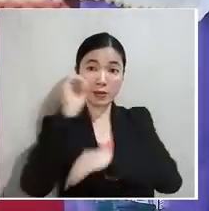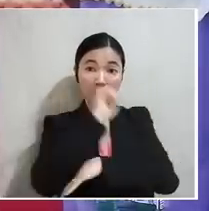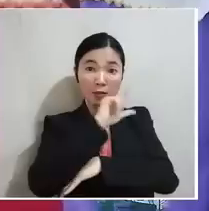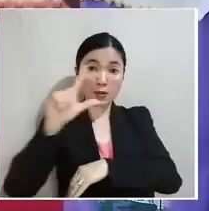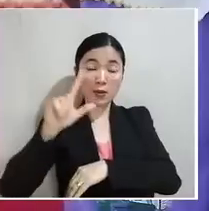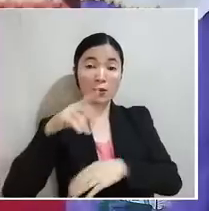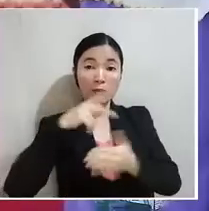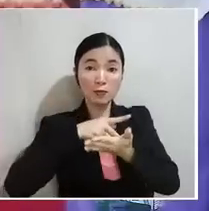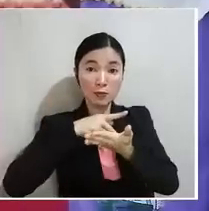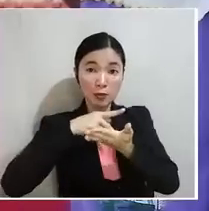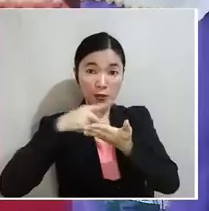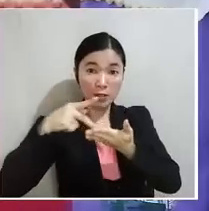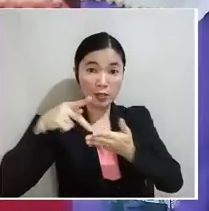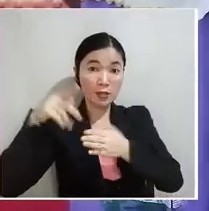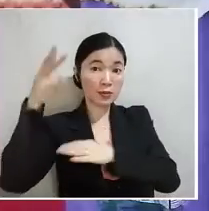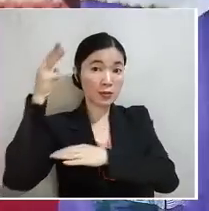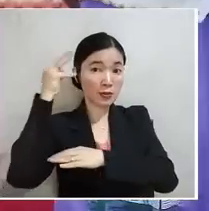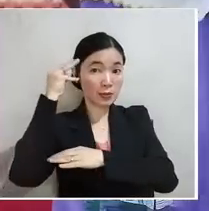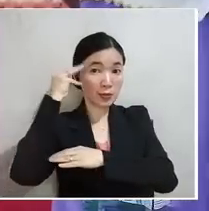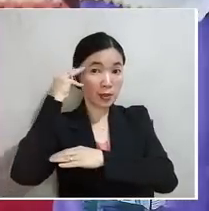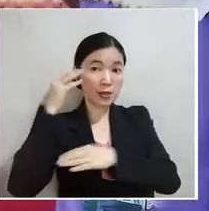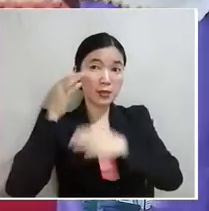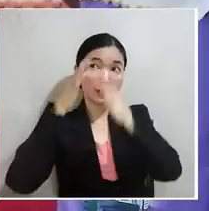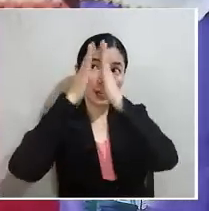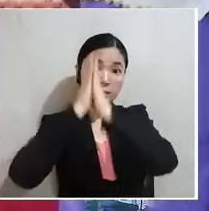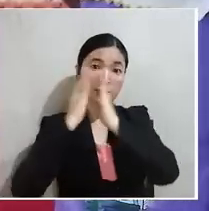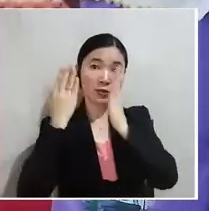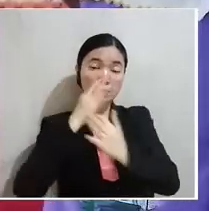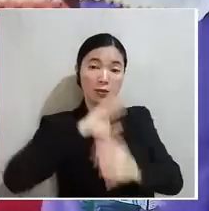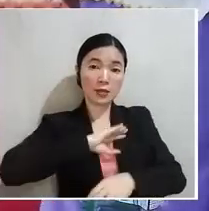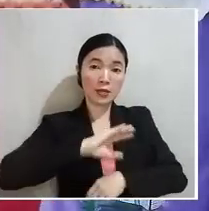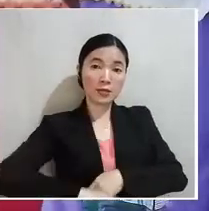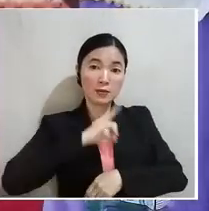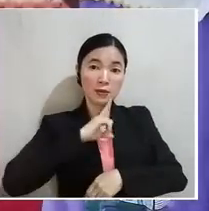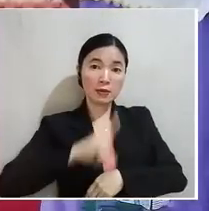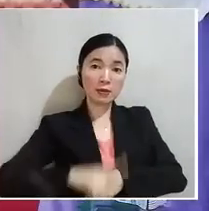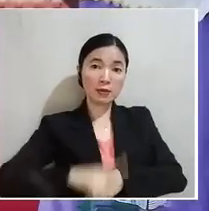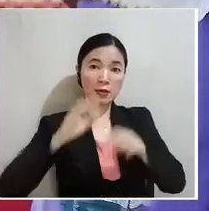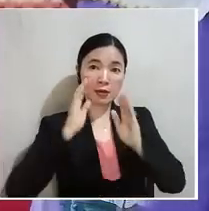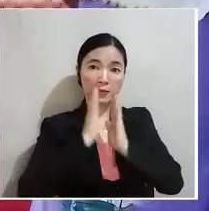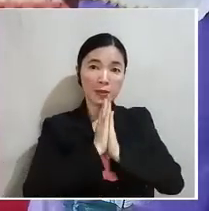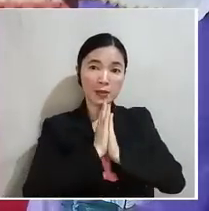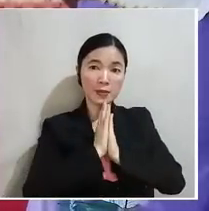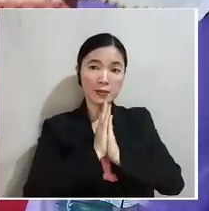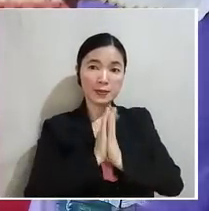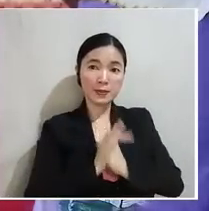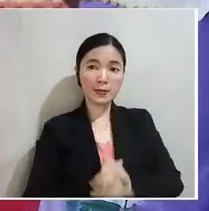of mind. We ask this through Christ our Lord. Amen.